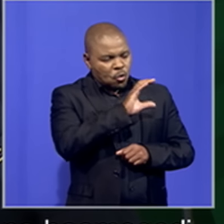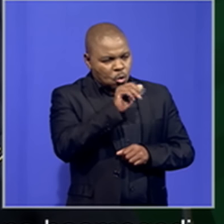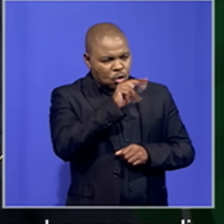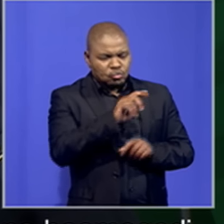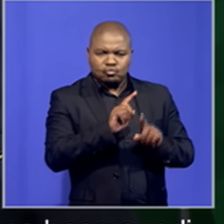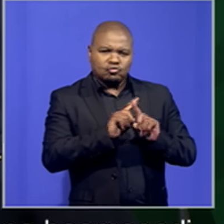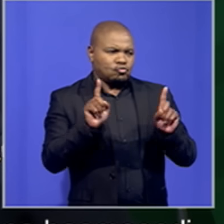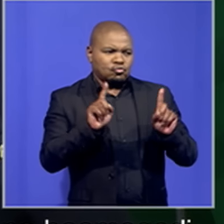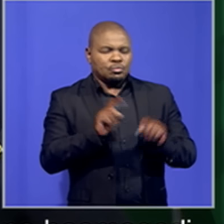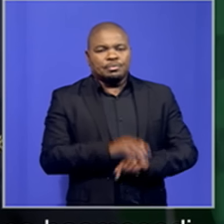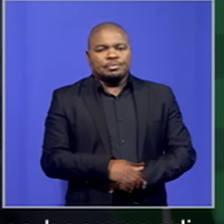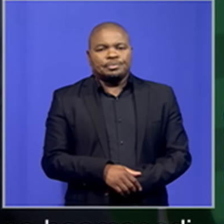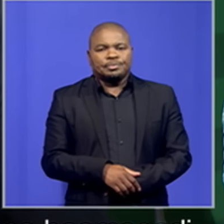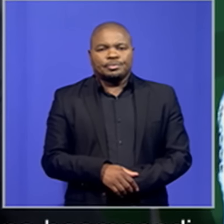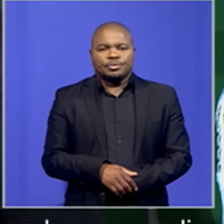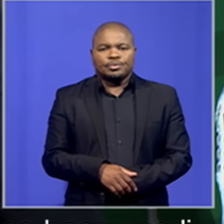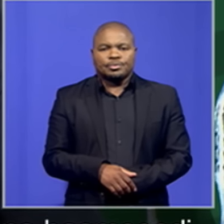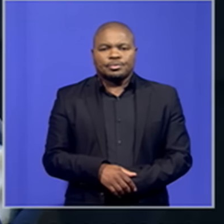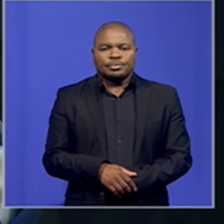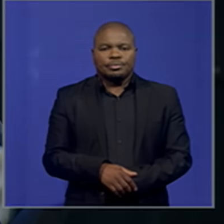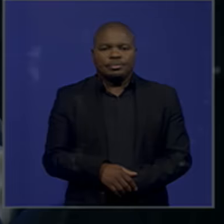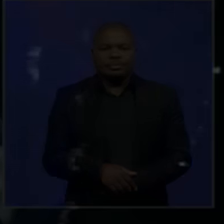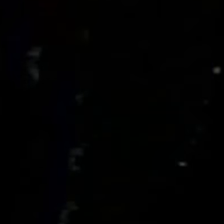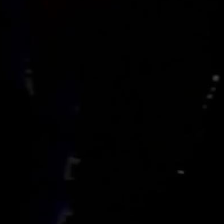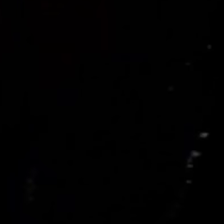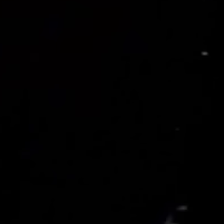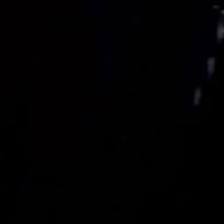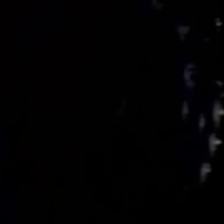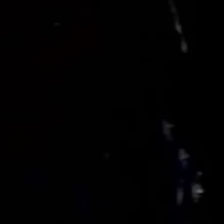Women's Africa Cup of Nations.